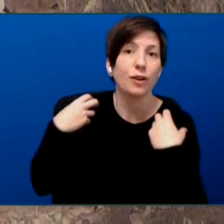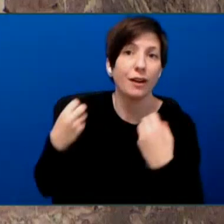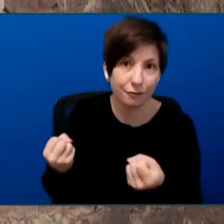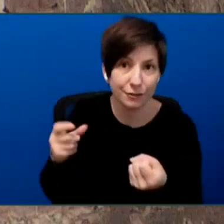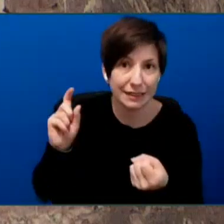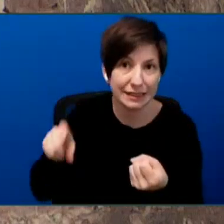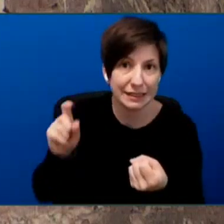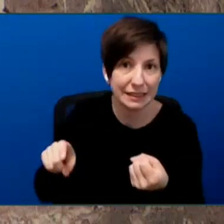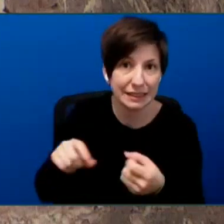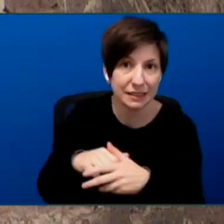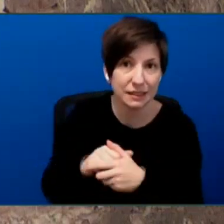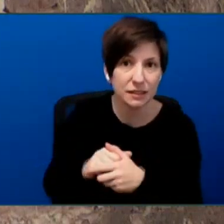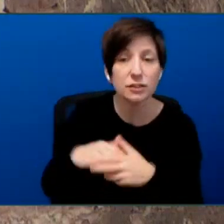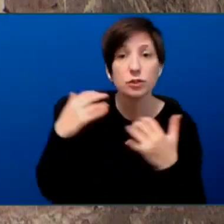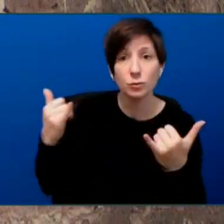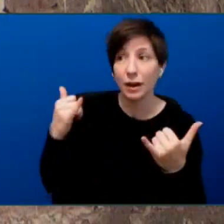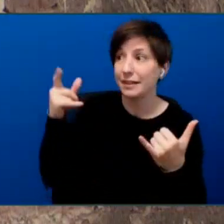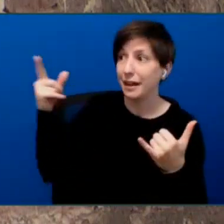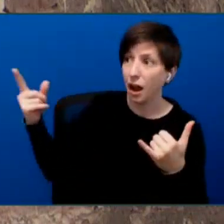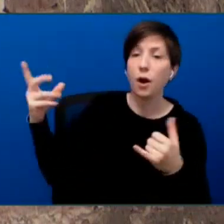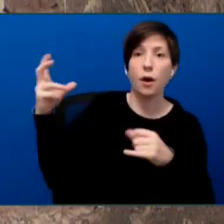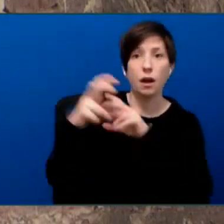endless cycle of drug dependency?